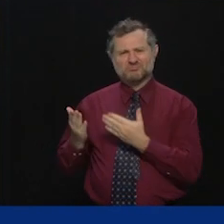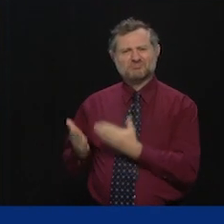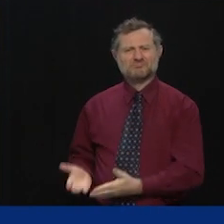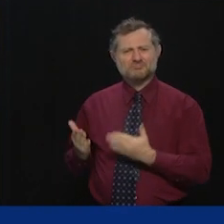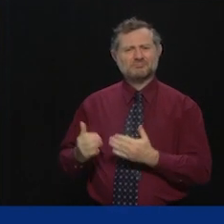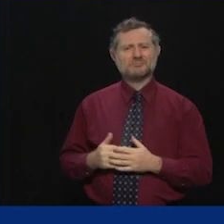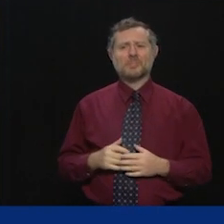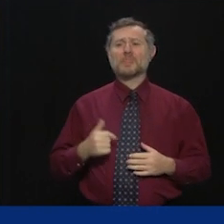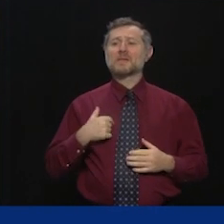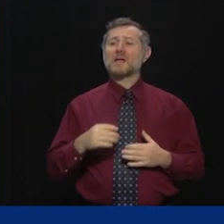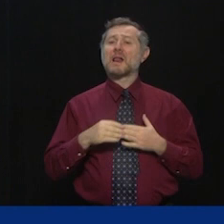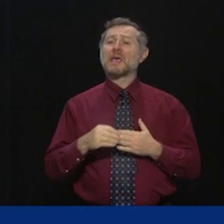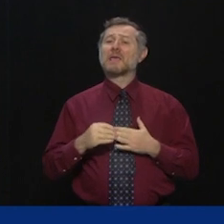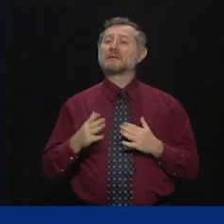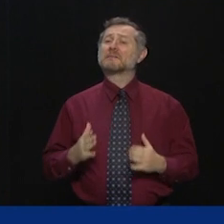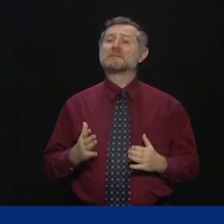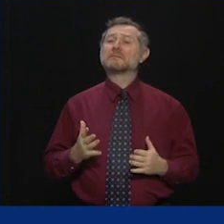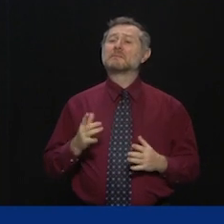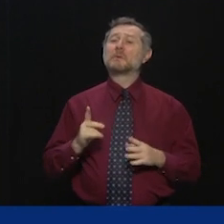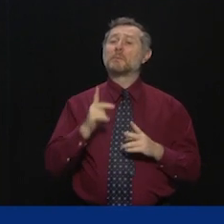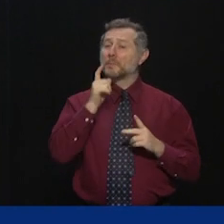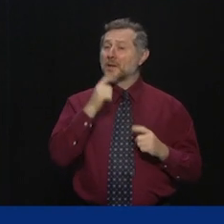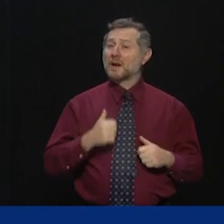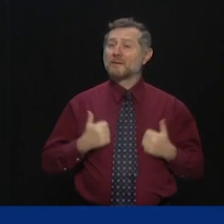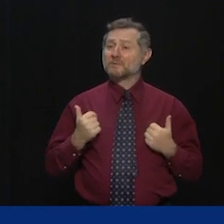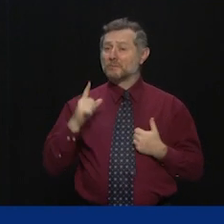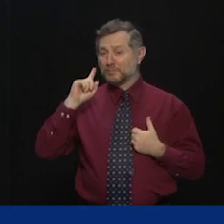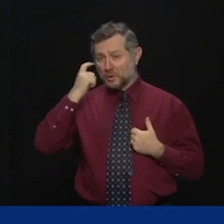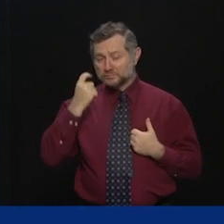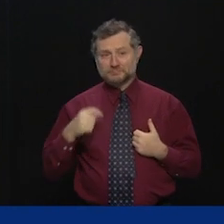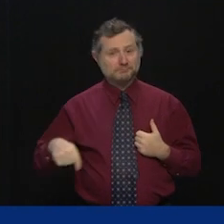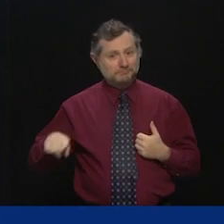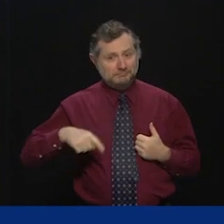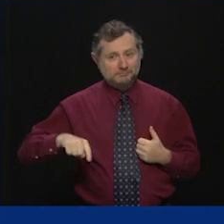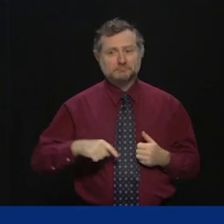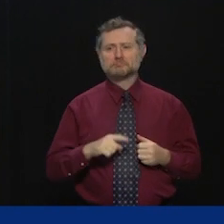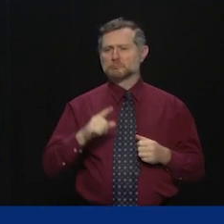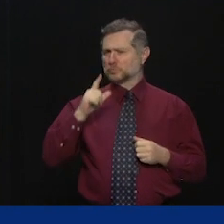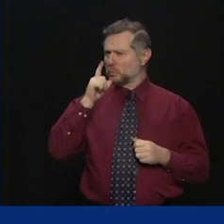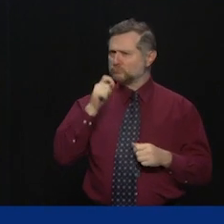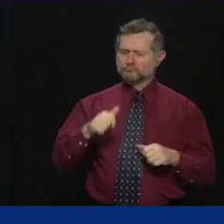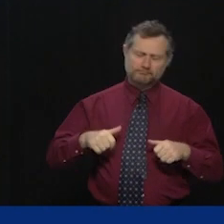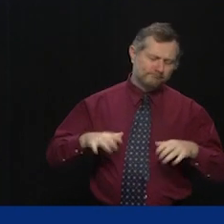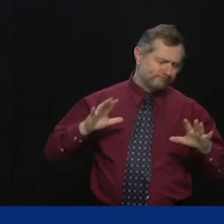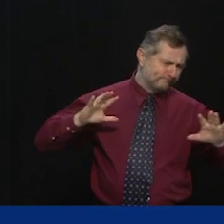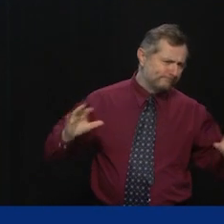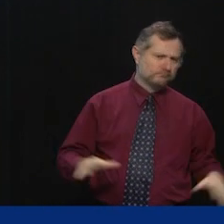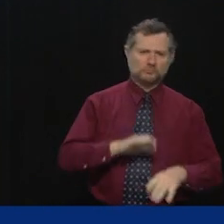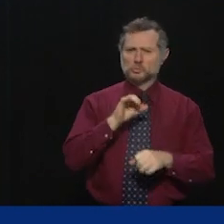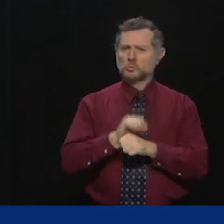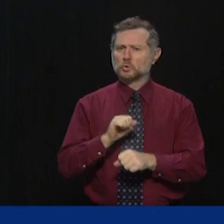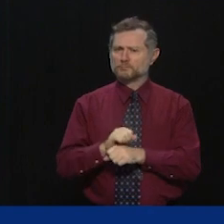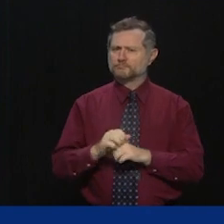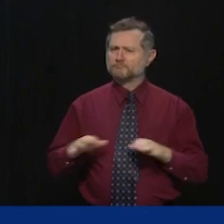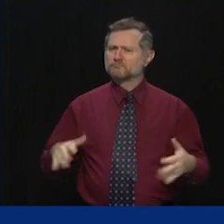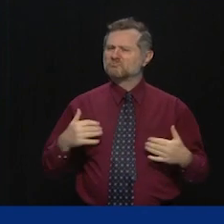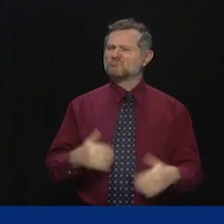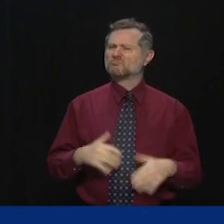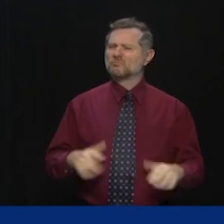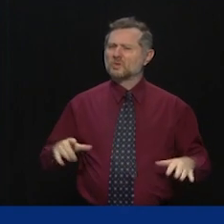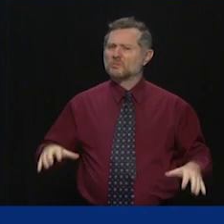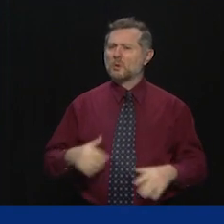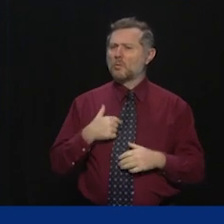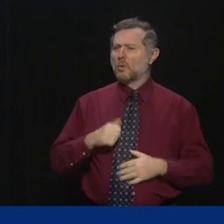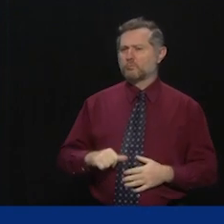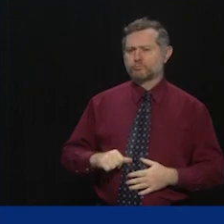our Bronxites who have already given of themselves and have shown an example. We're proud of the efforts